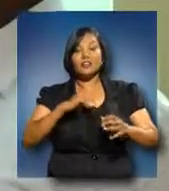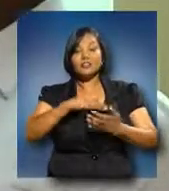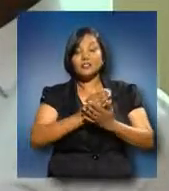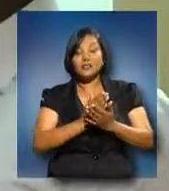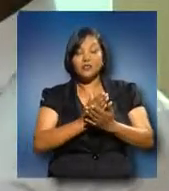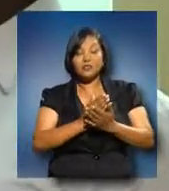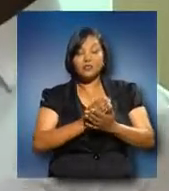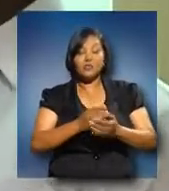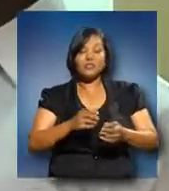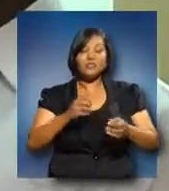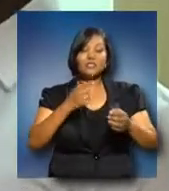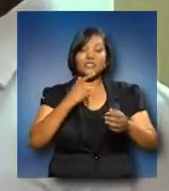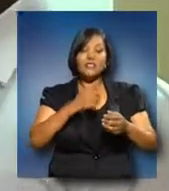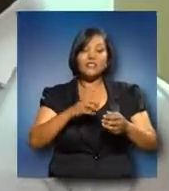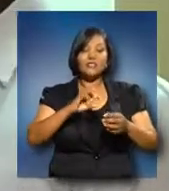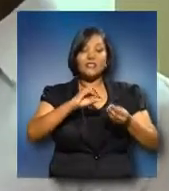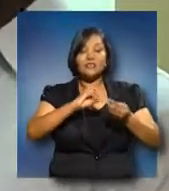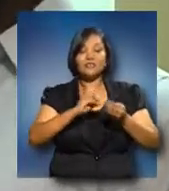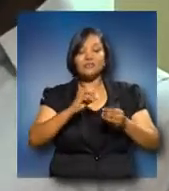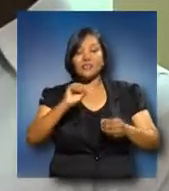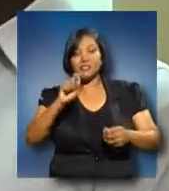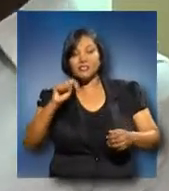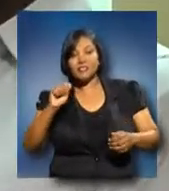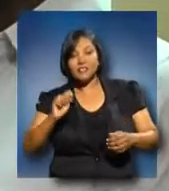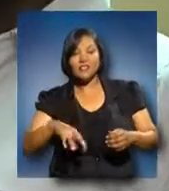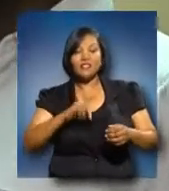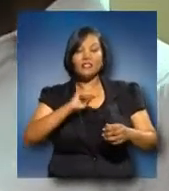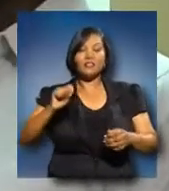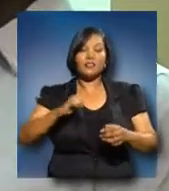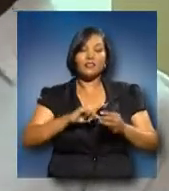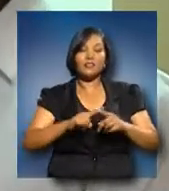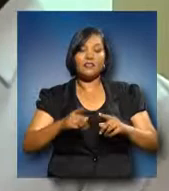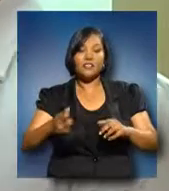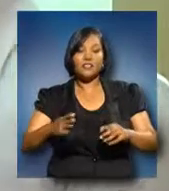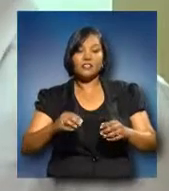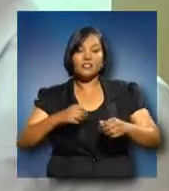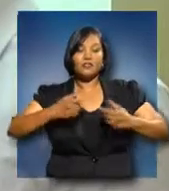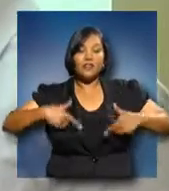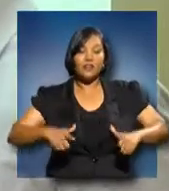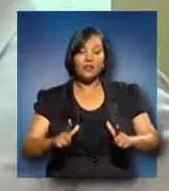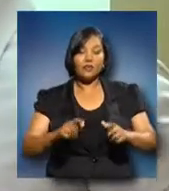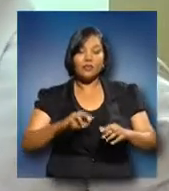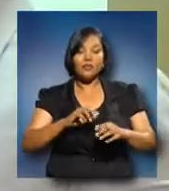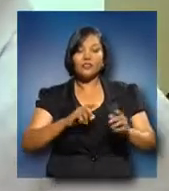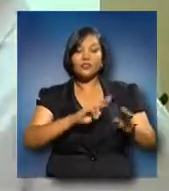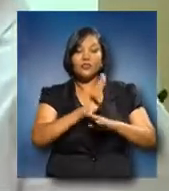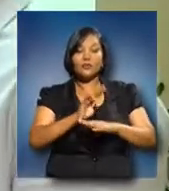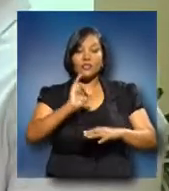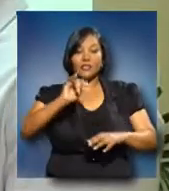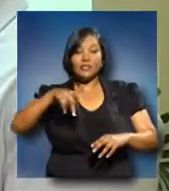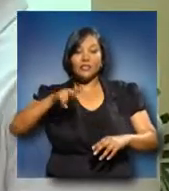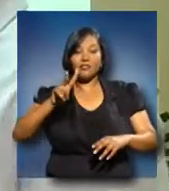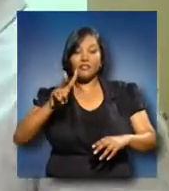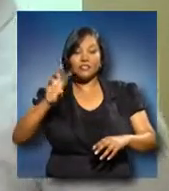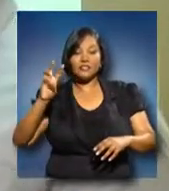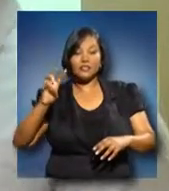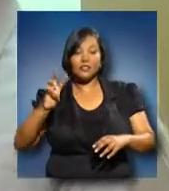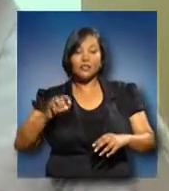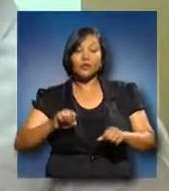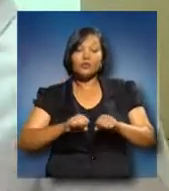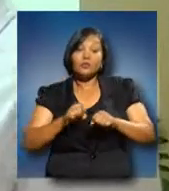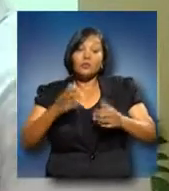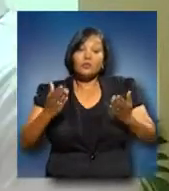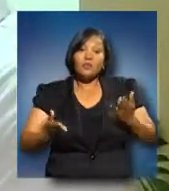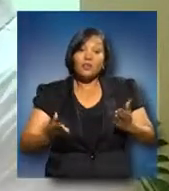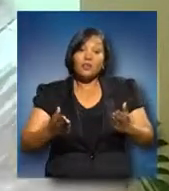change the end device, the router, the modem, or they just enable it on the router or modem, right? So is it that the industry is making